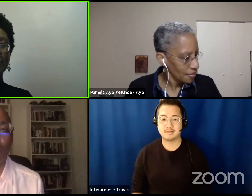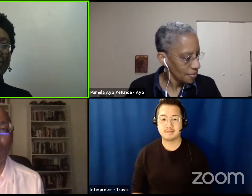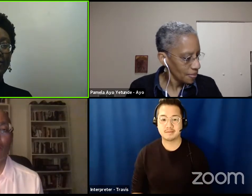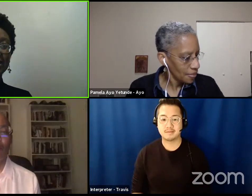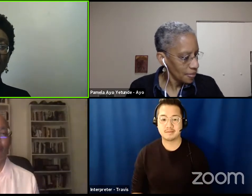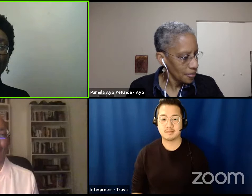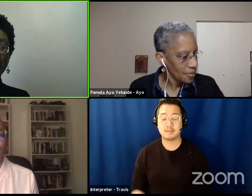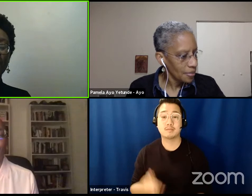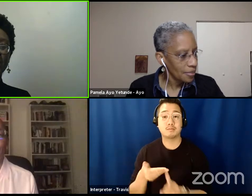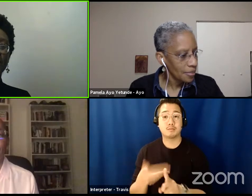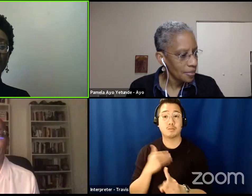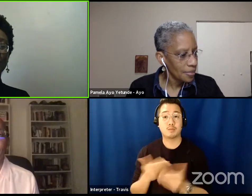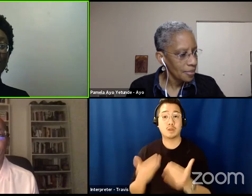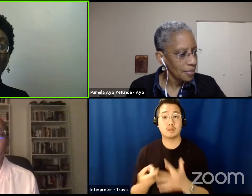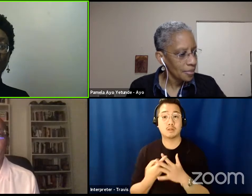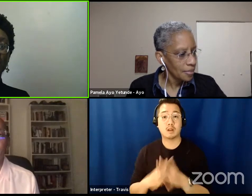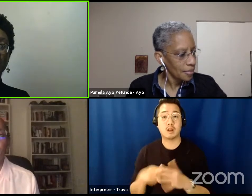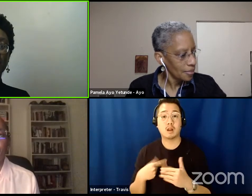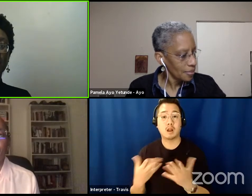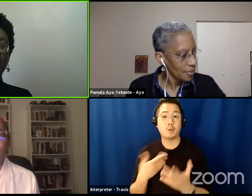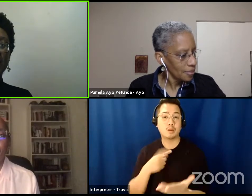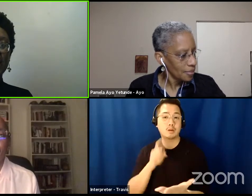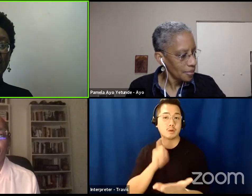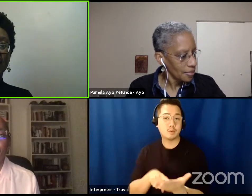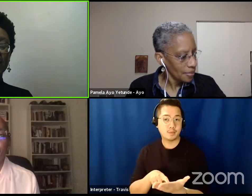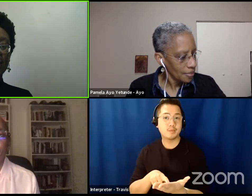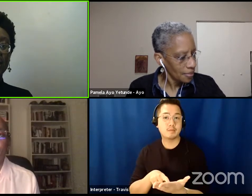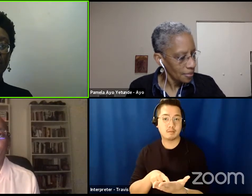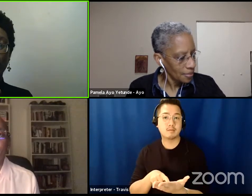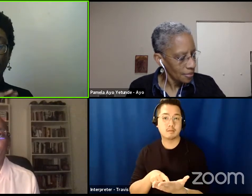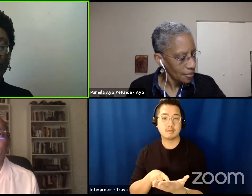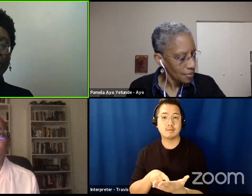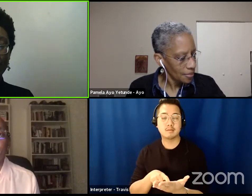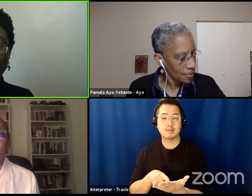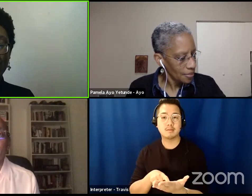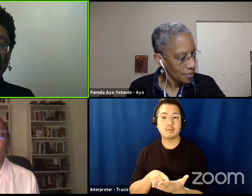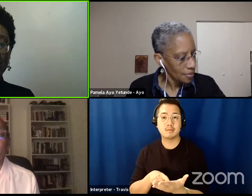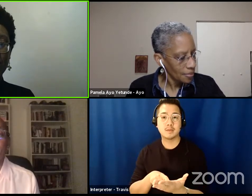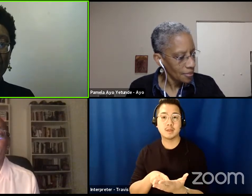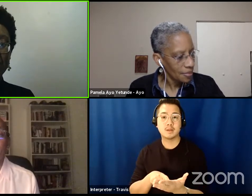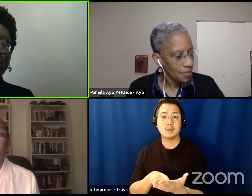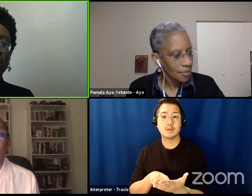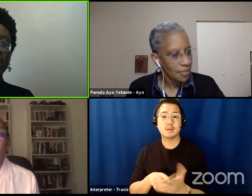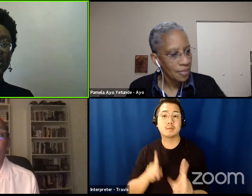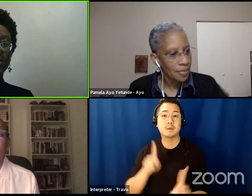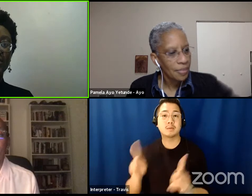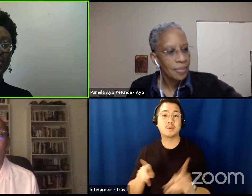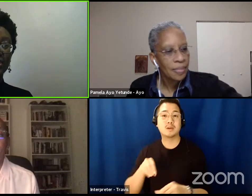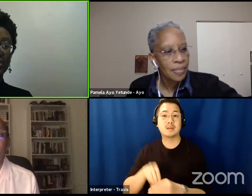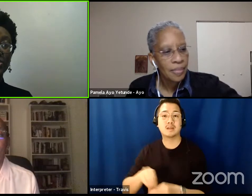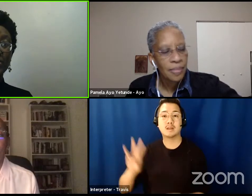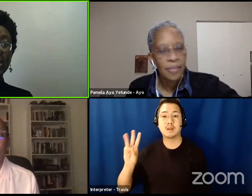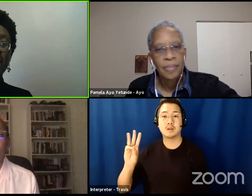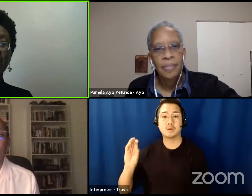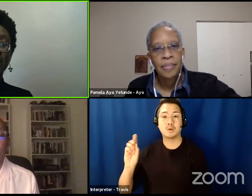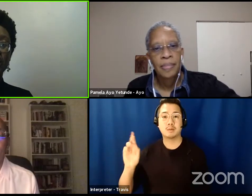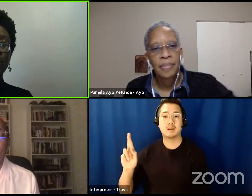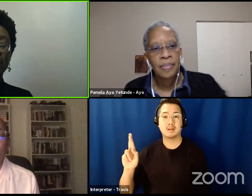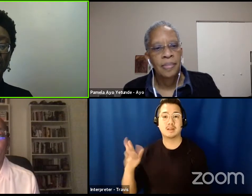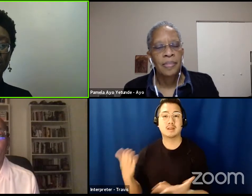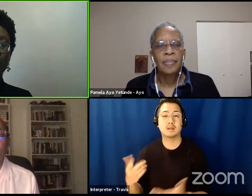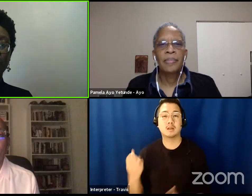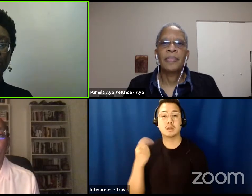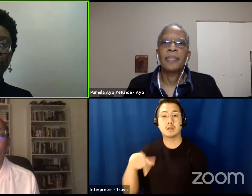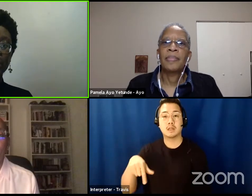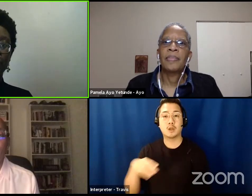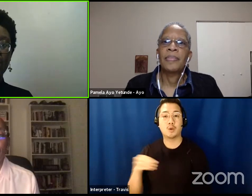And just before we get started, I want to note that for those of you in the webinar here, the Q&A box is